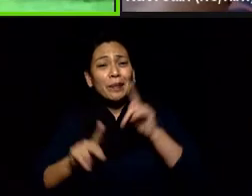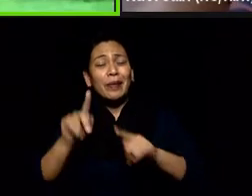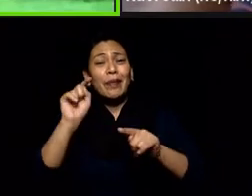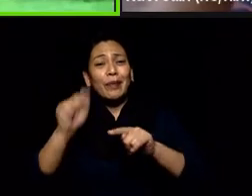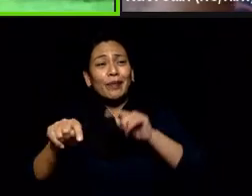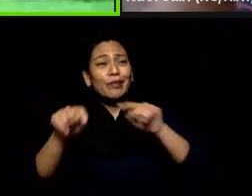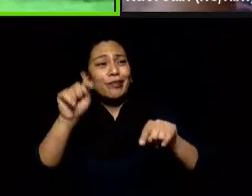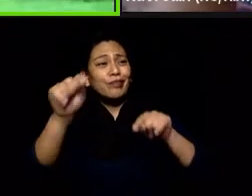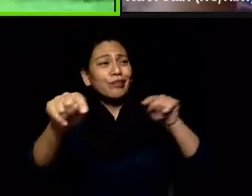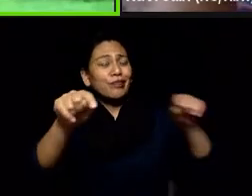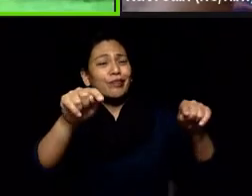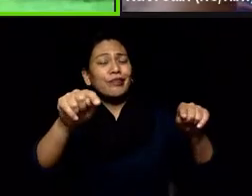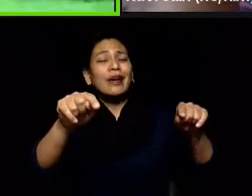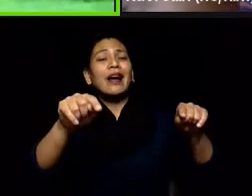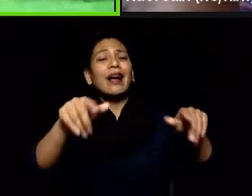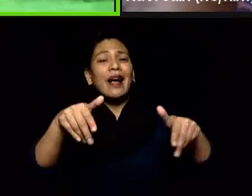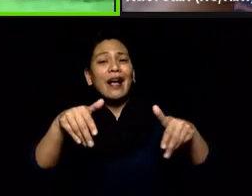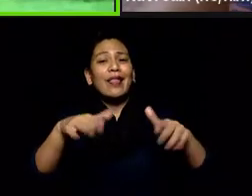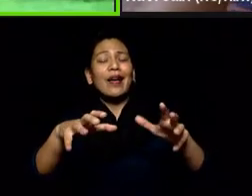them.